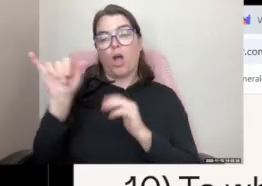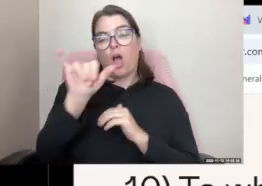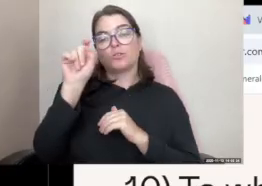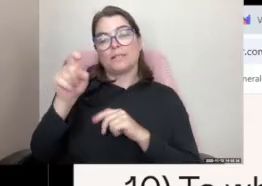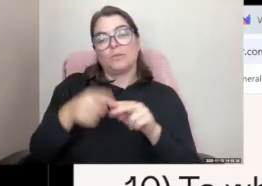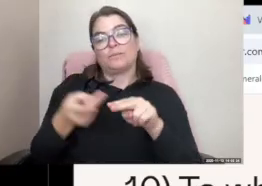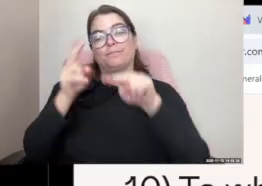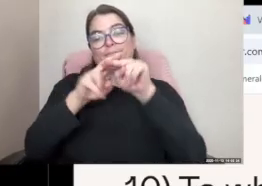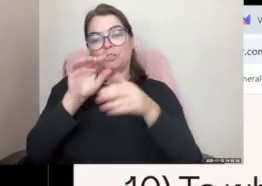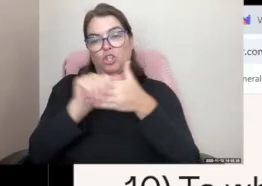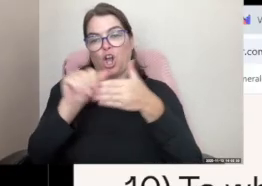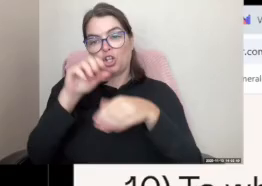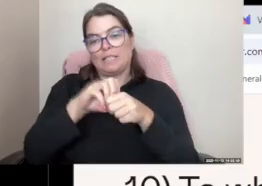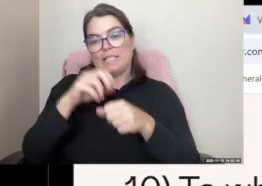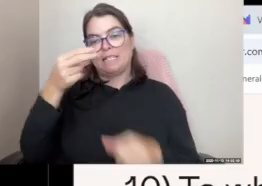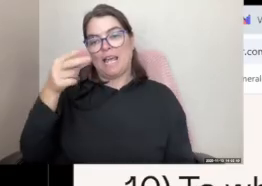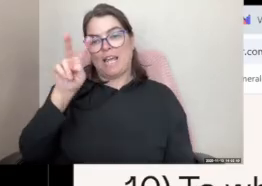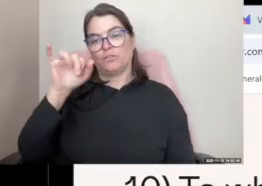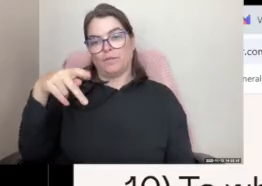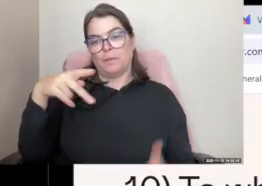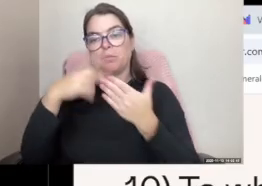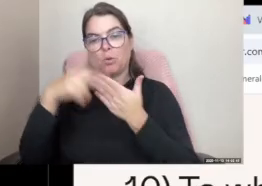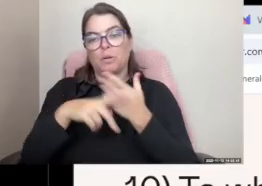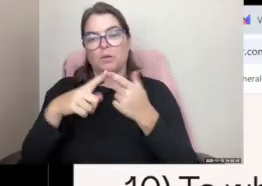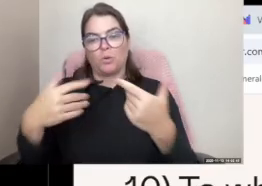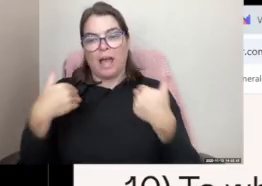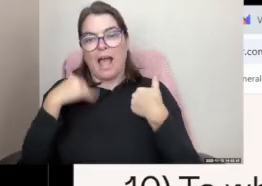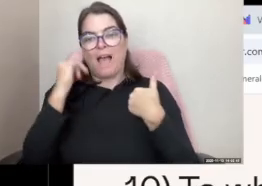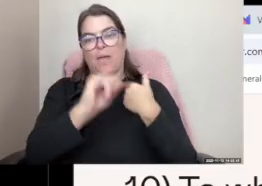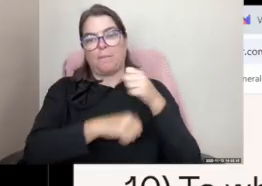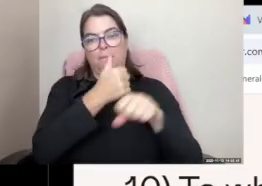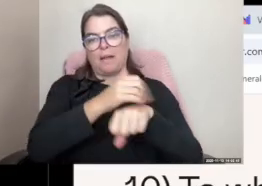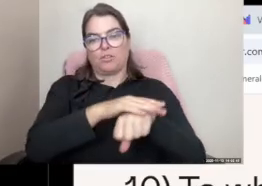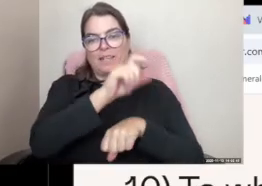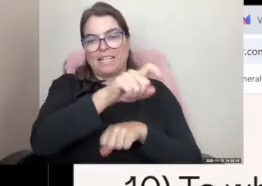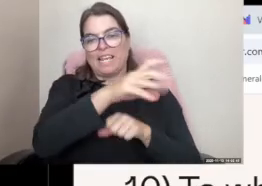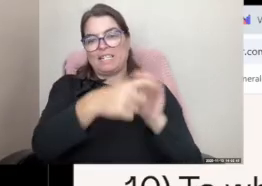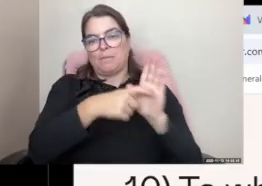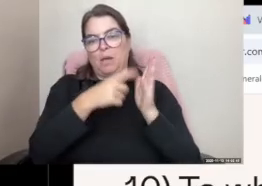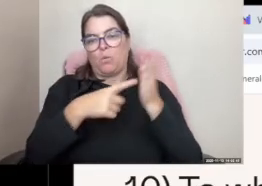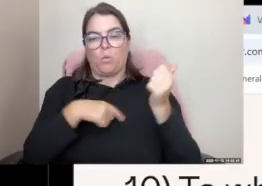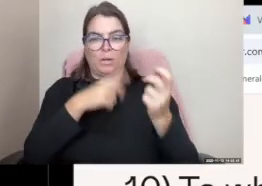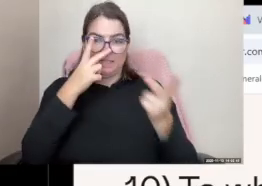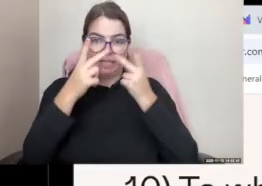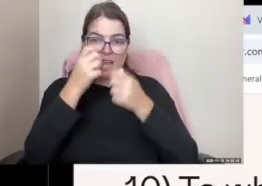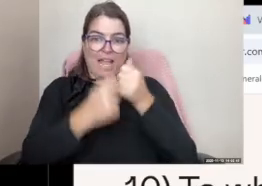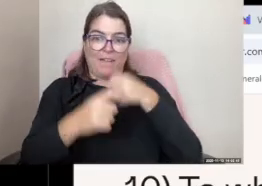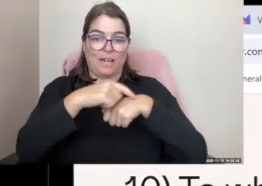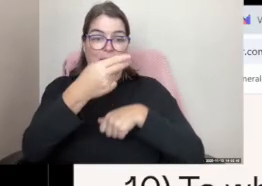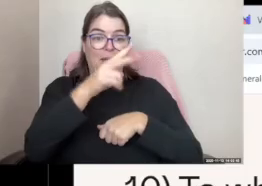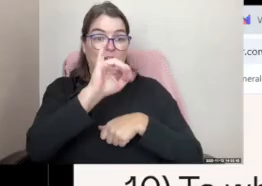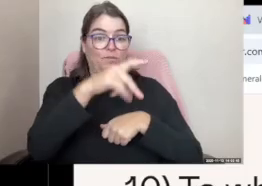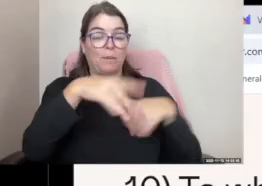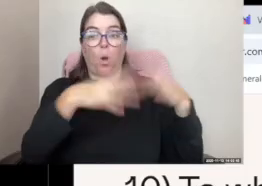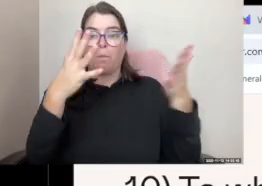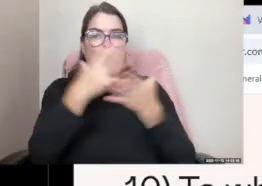think that means, in particular, looking at in order to do that and have that level of prioritization, I think you also need